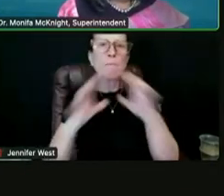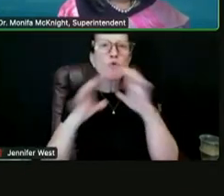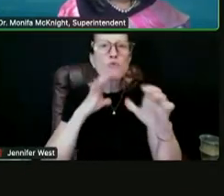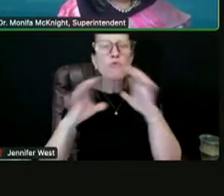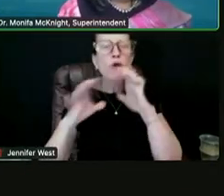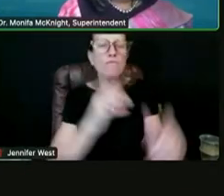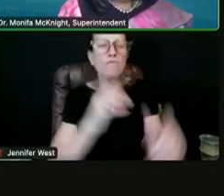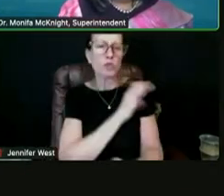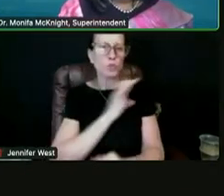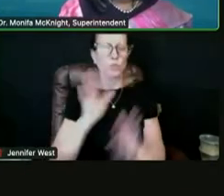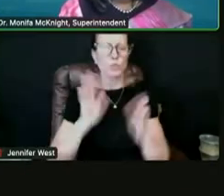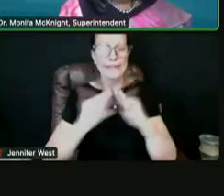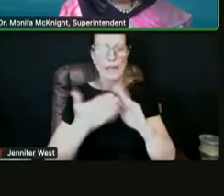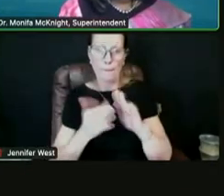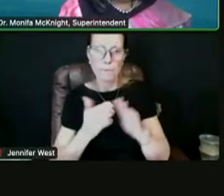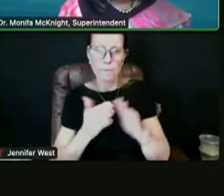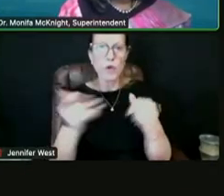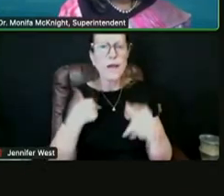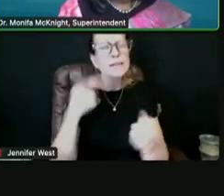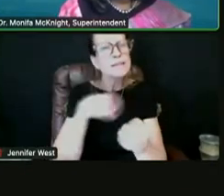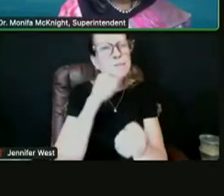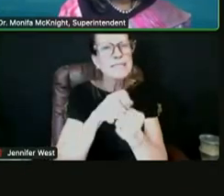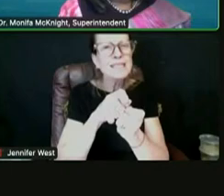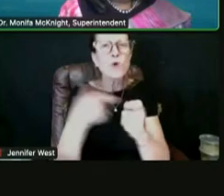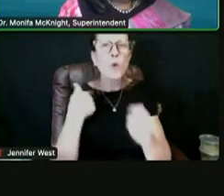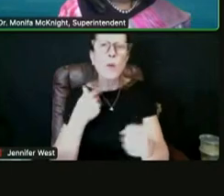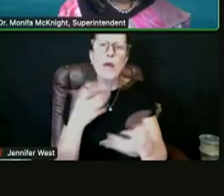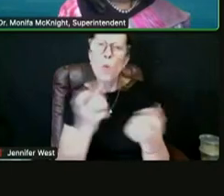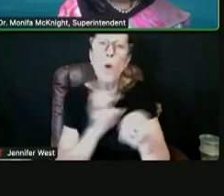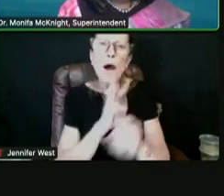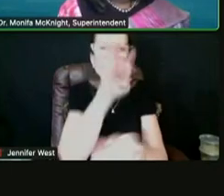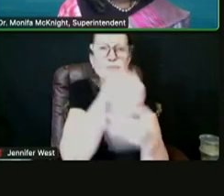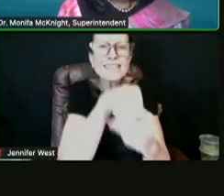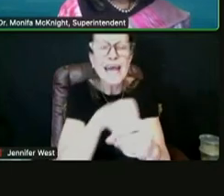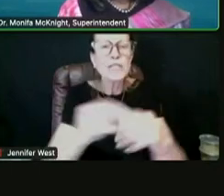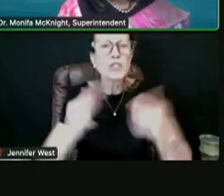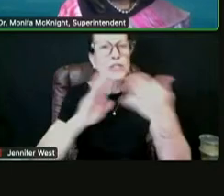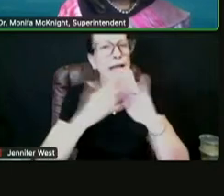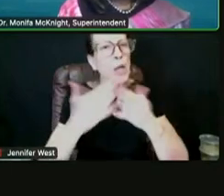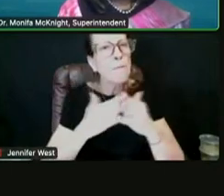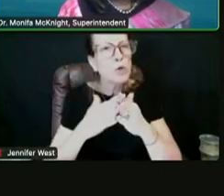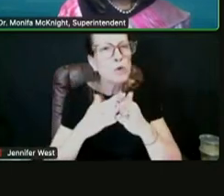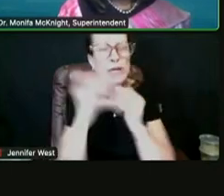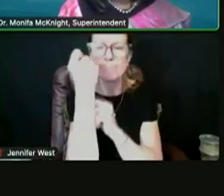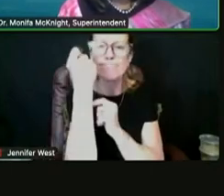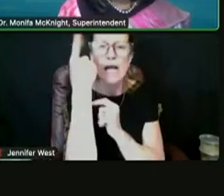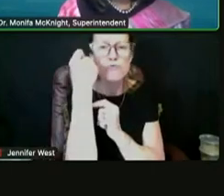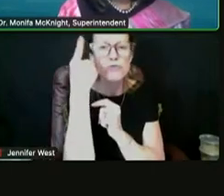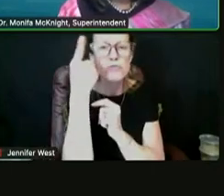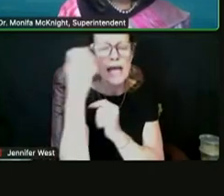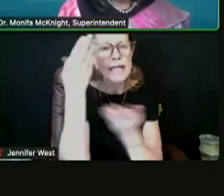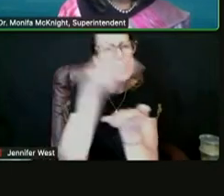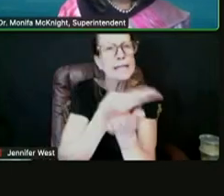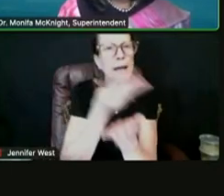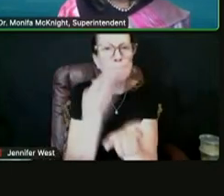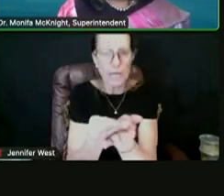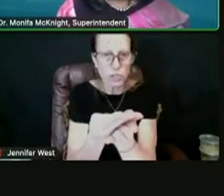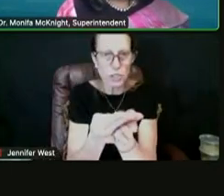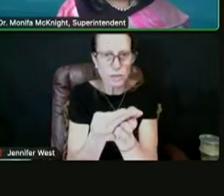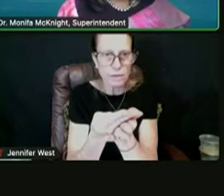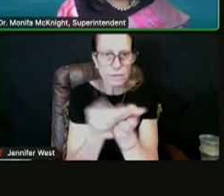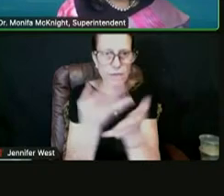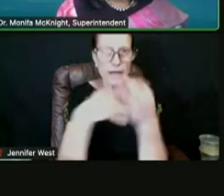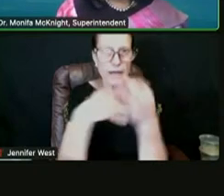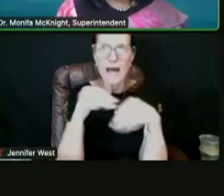is specifically because we wanted to be able to engage our community in understanding the budget versus just coming out when